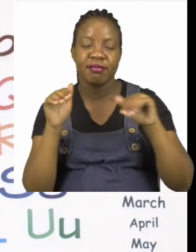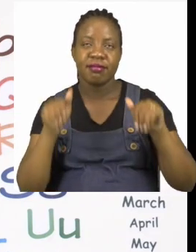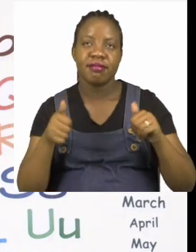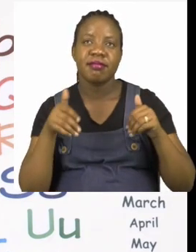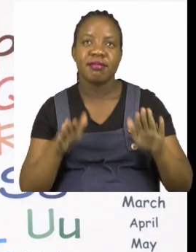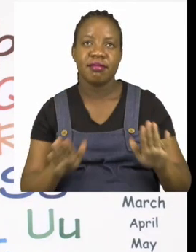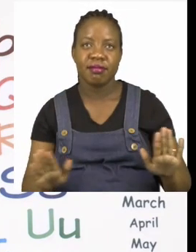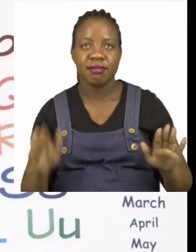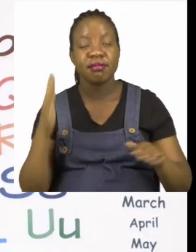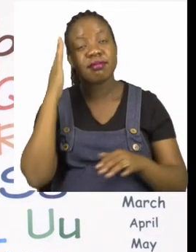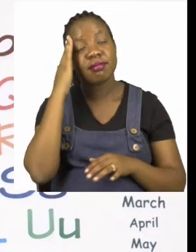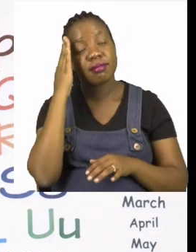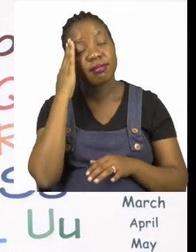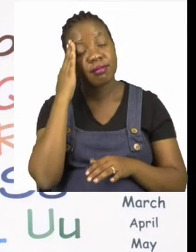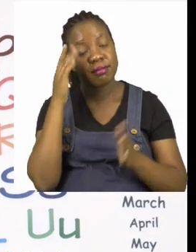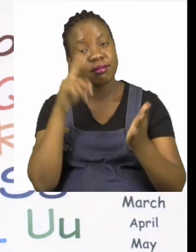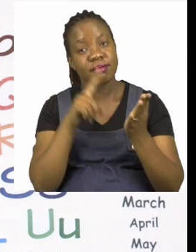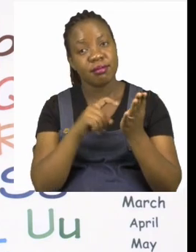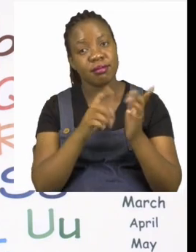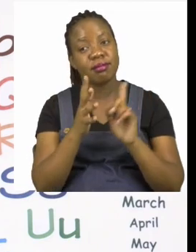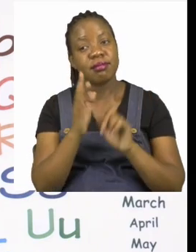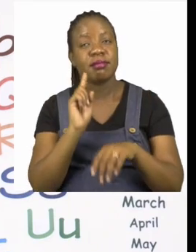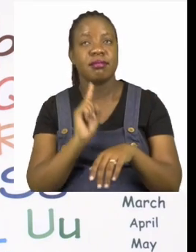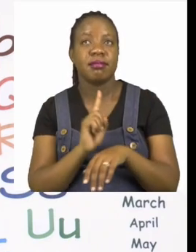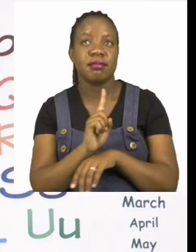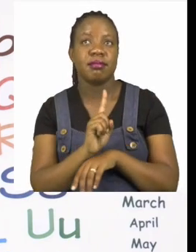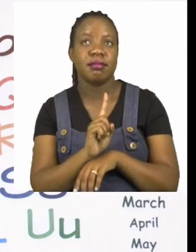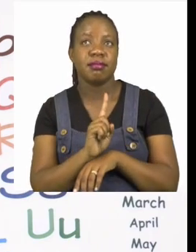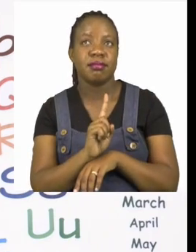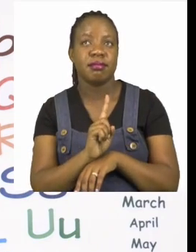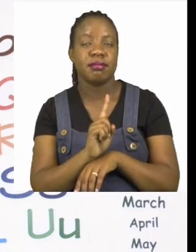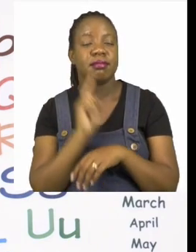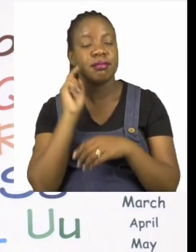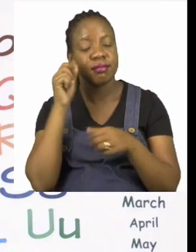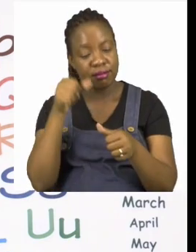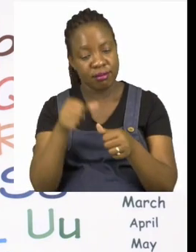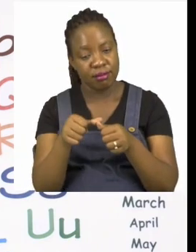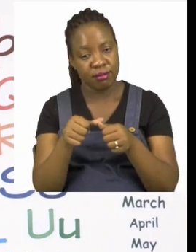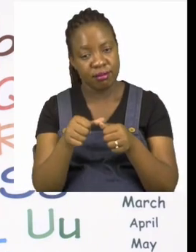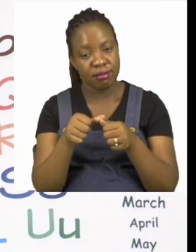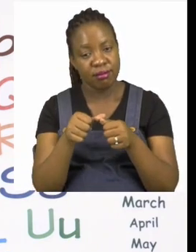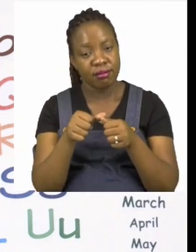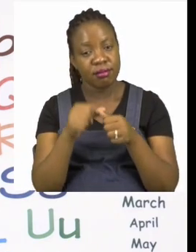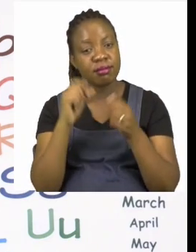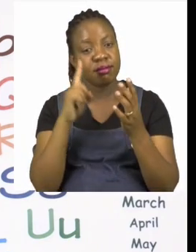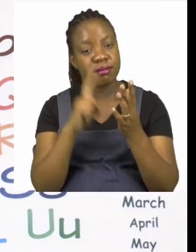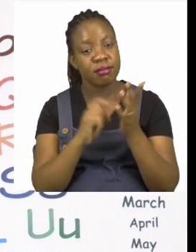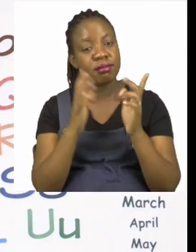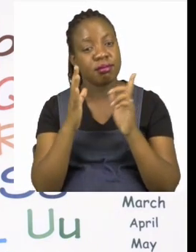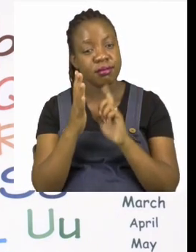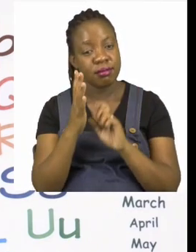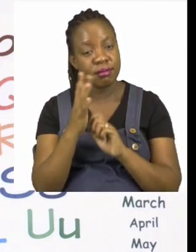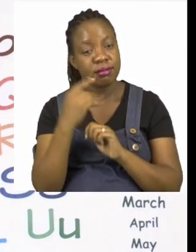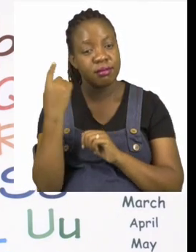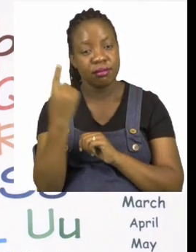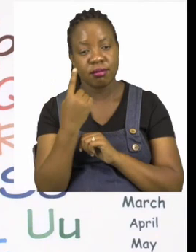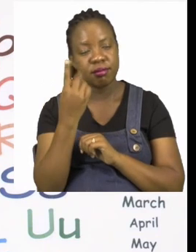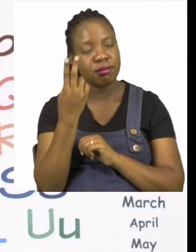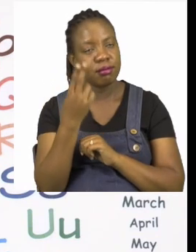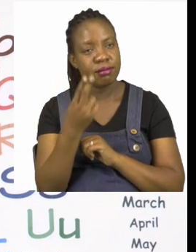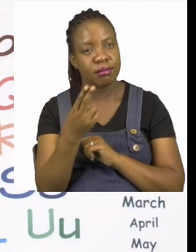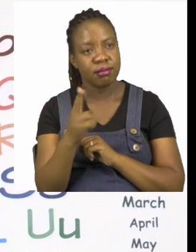know that we need to sanitize. Remember, sanitizing is not the only way we can stay safe. We can also